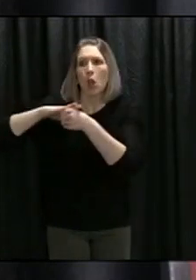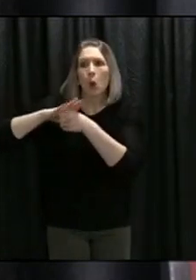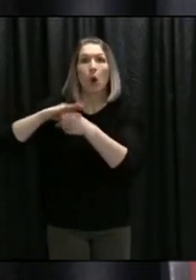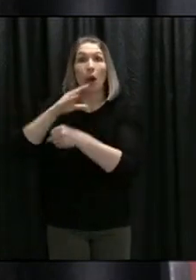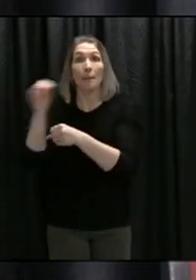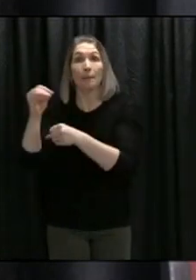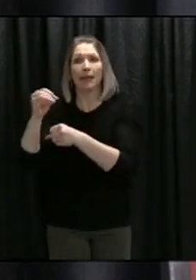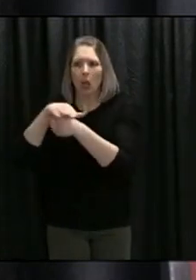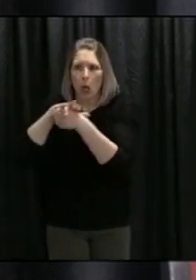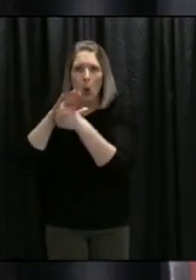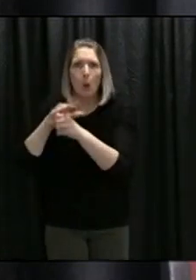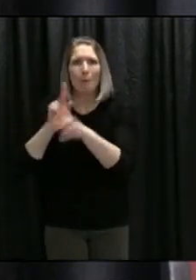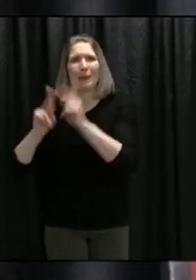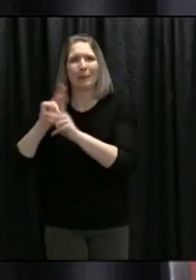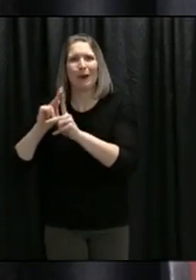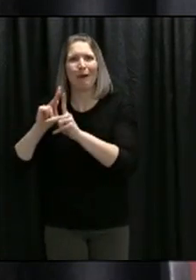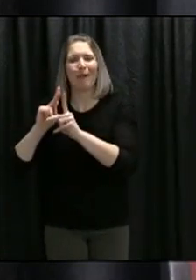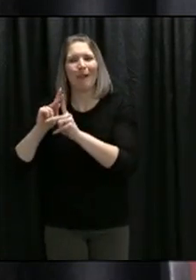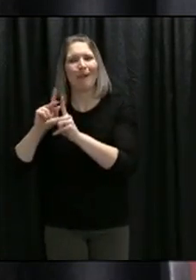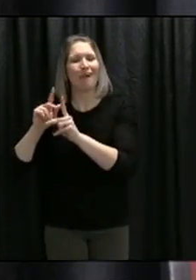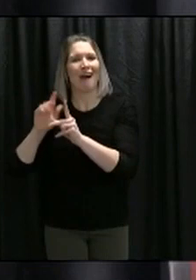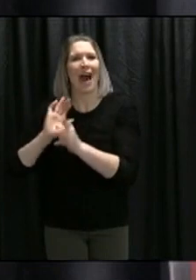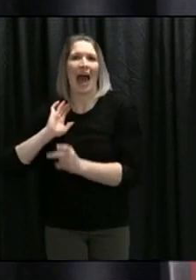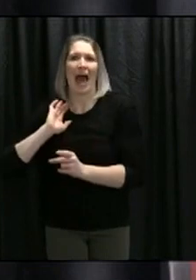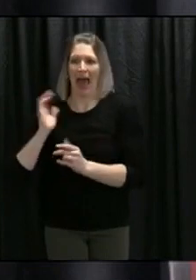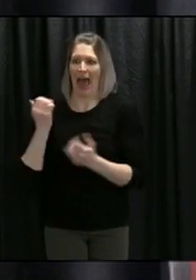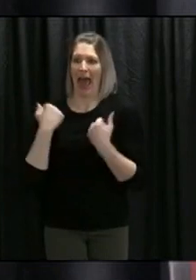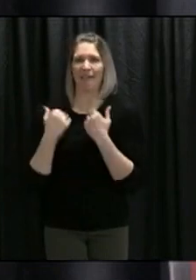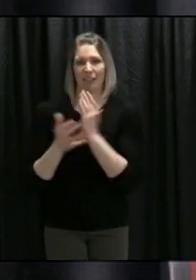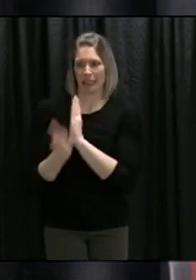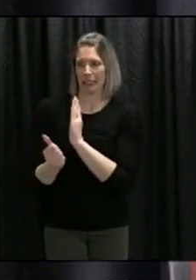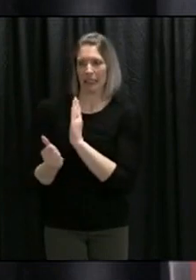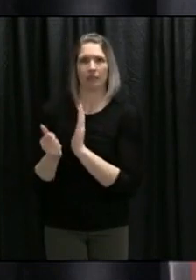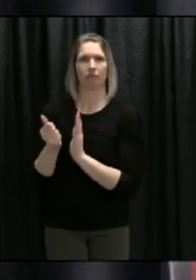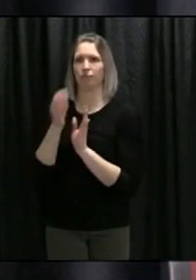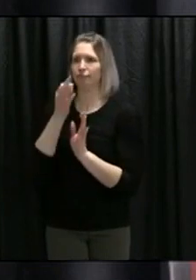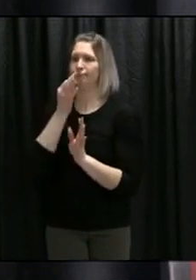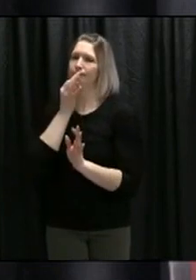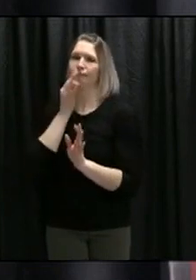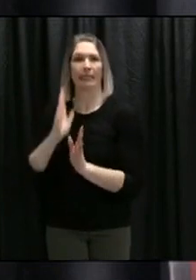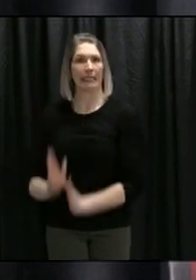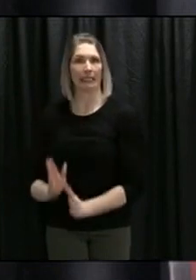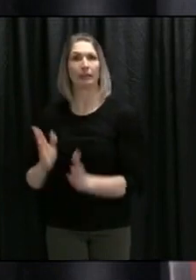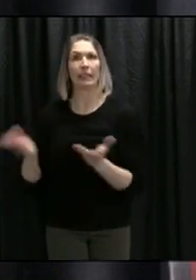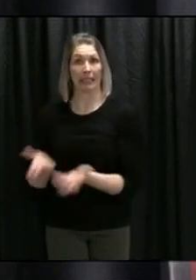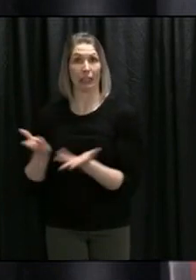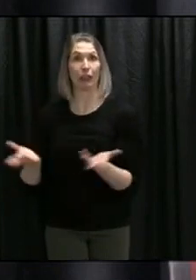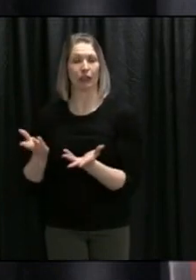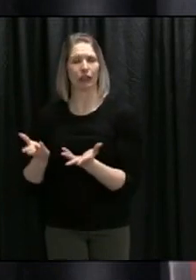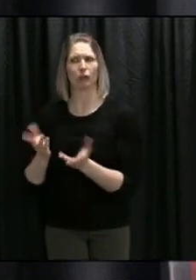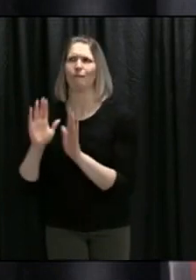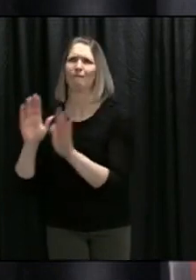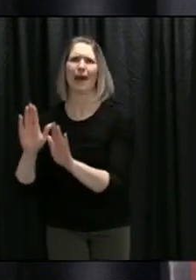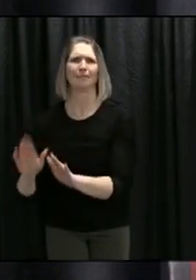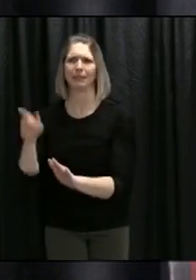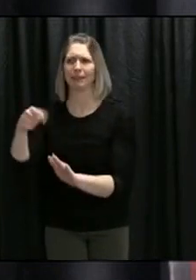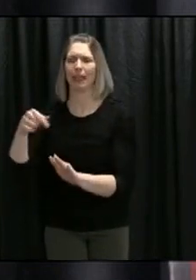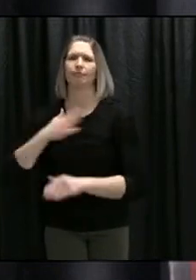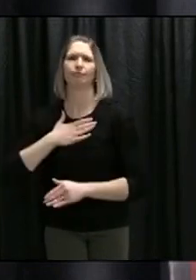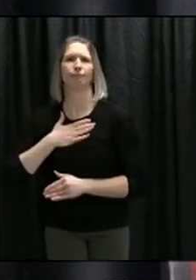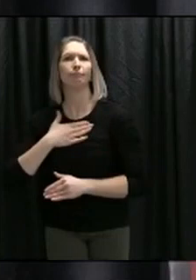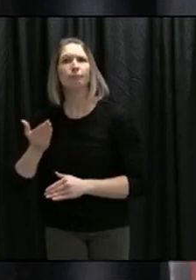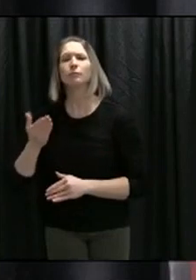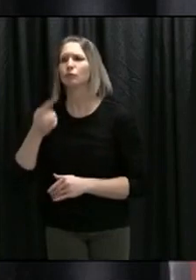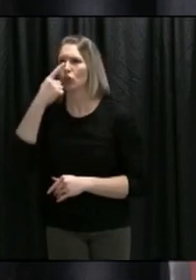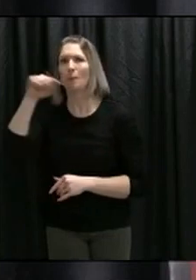as a group, collectively, we can turn our own skills to making things easier for all of us. So again, I can do no